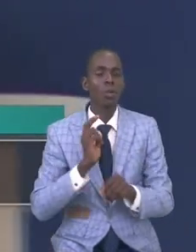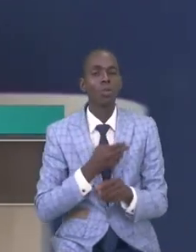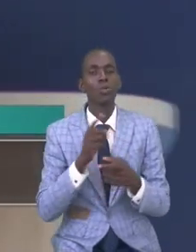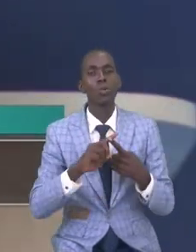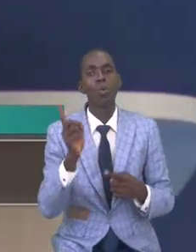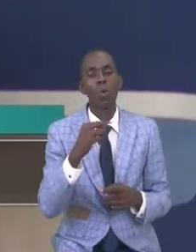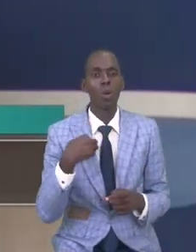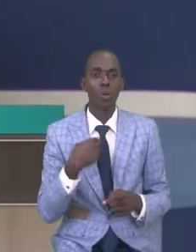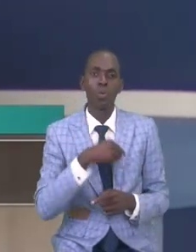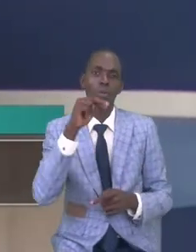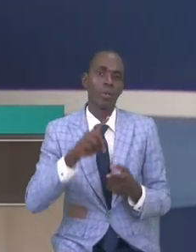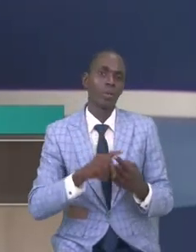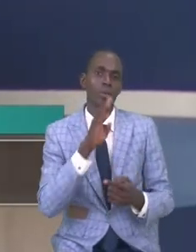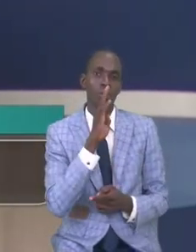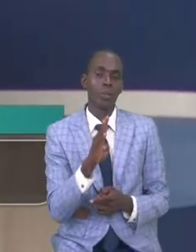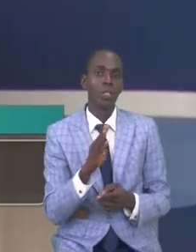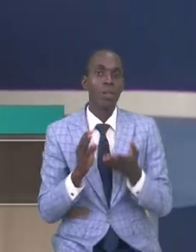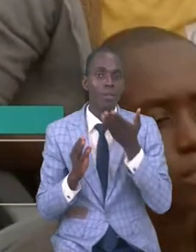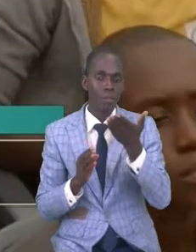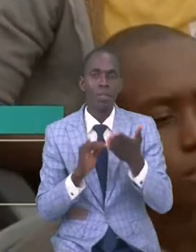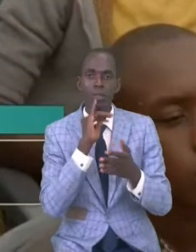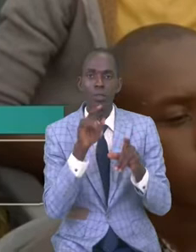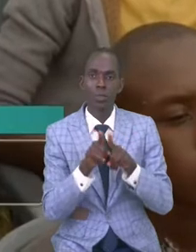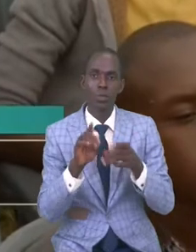be. There is